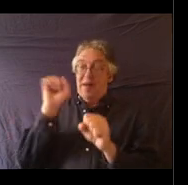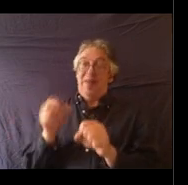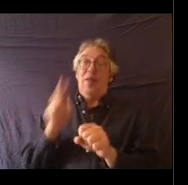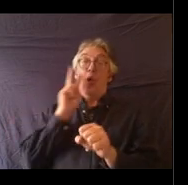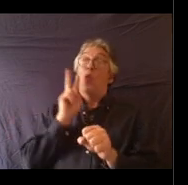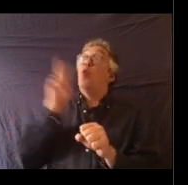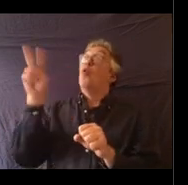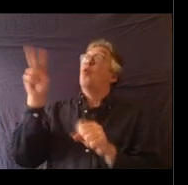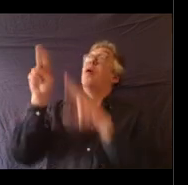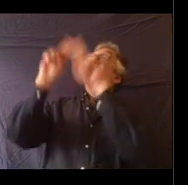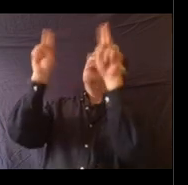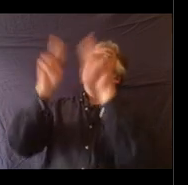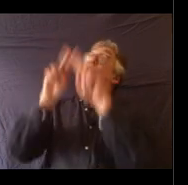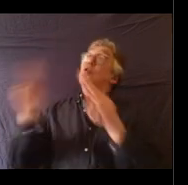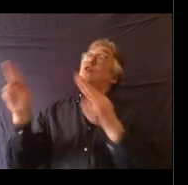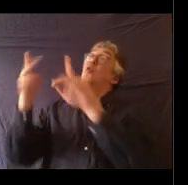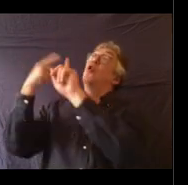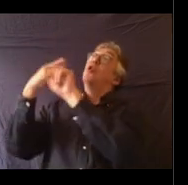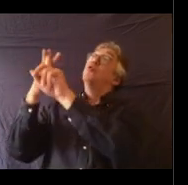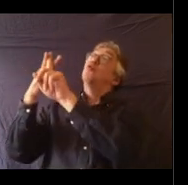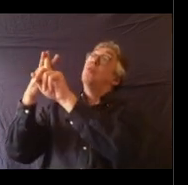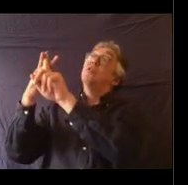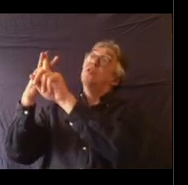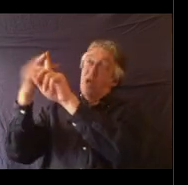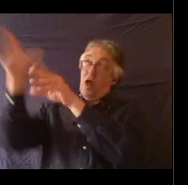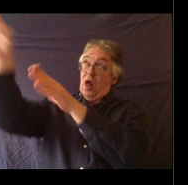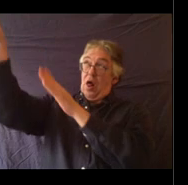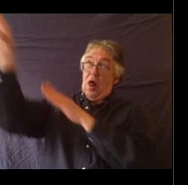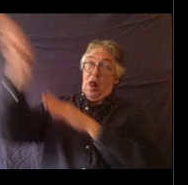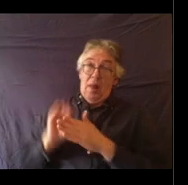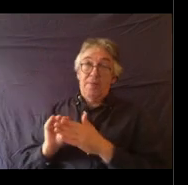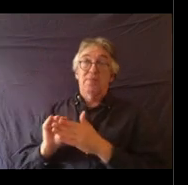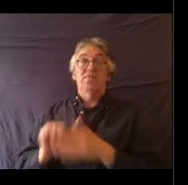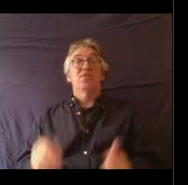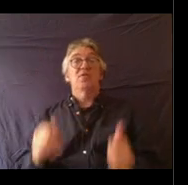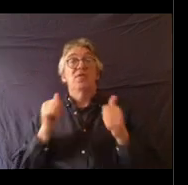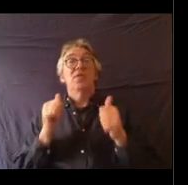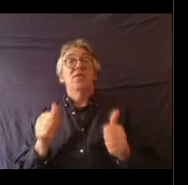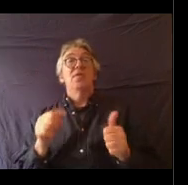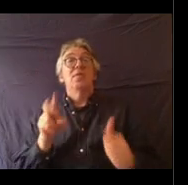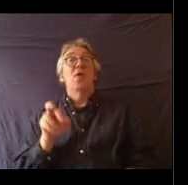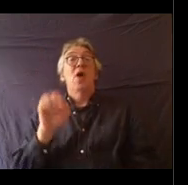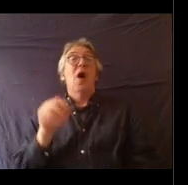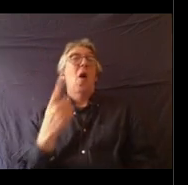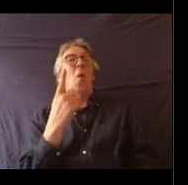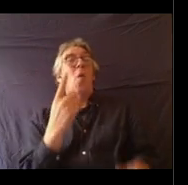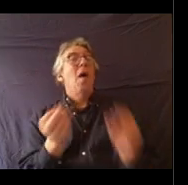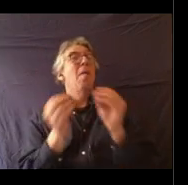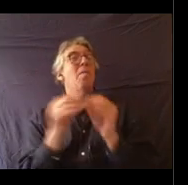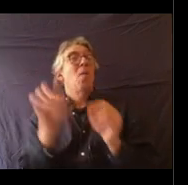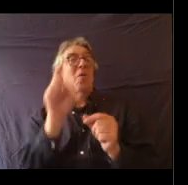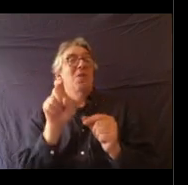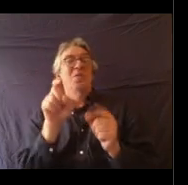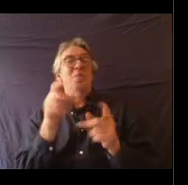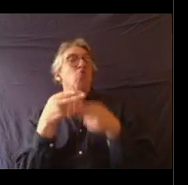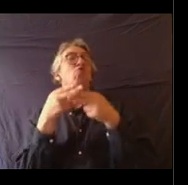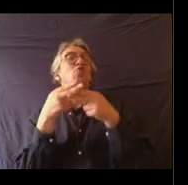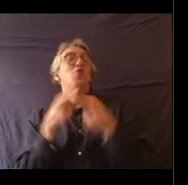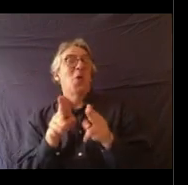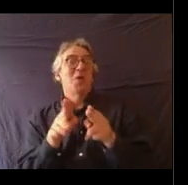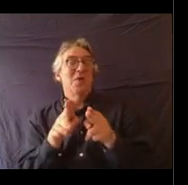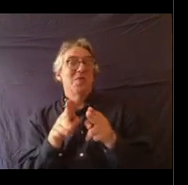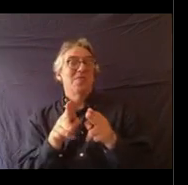adapt to their needs at national level. Great. I received actually one more question, but since it's a very short one, I will tag